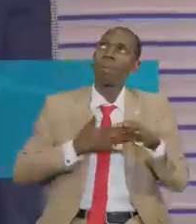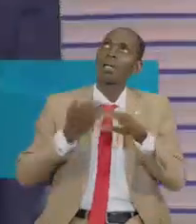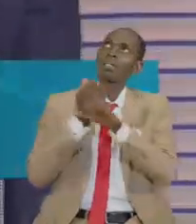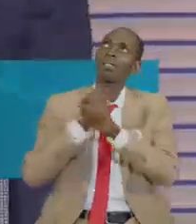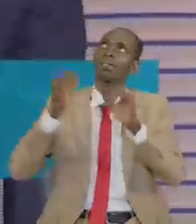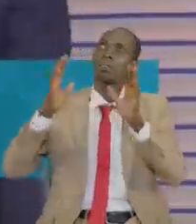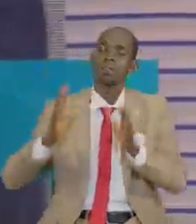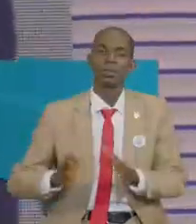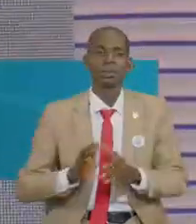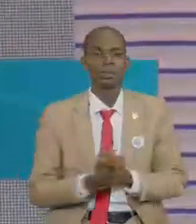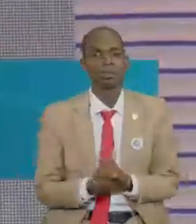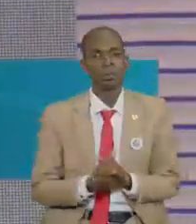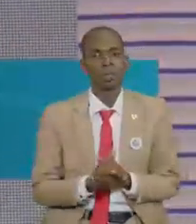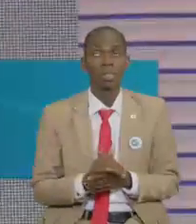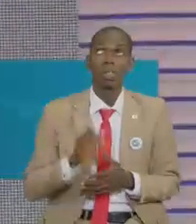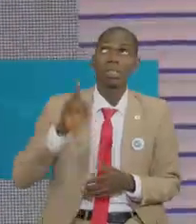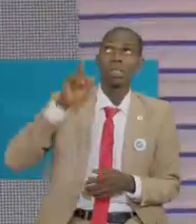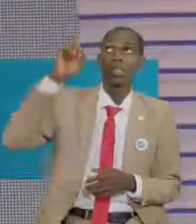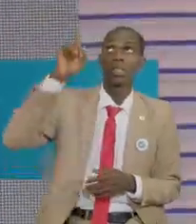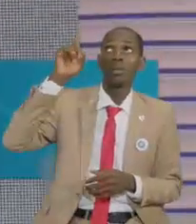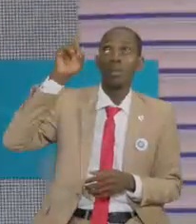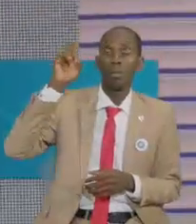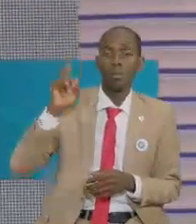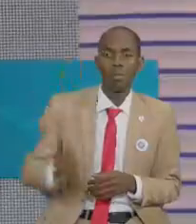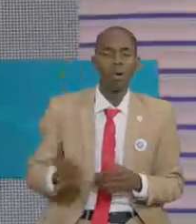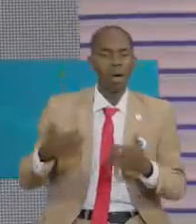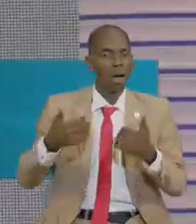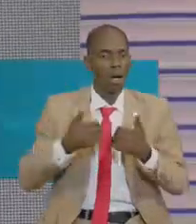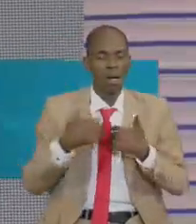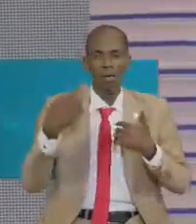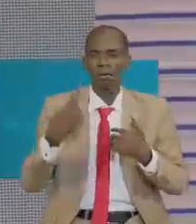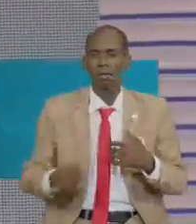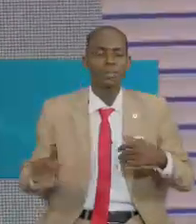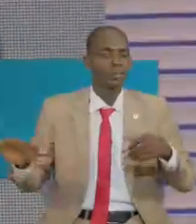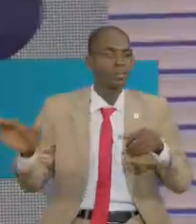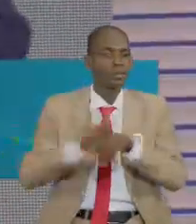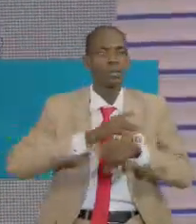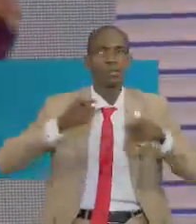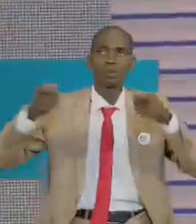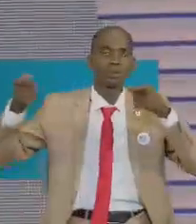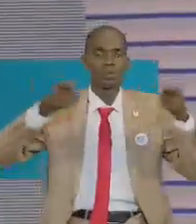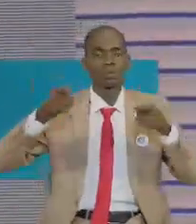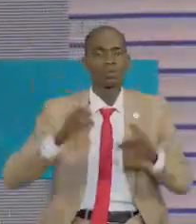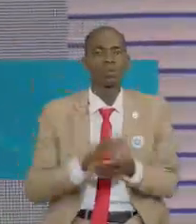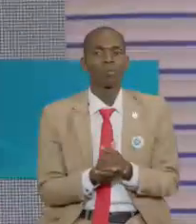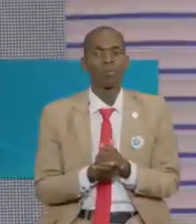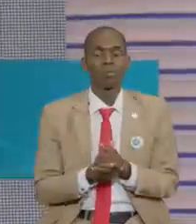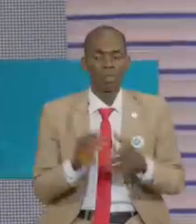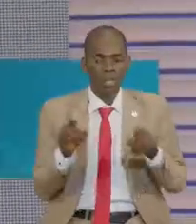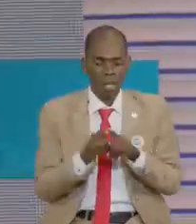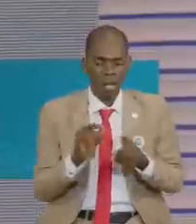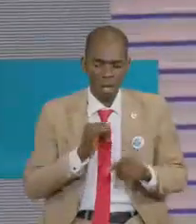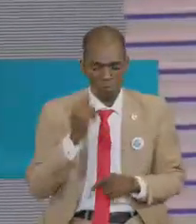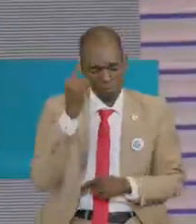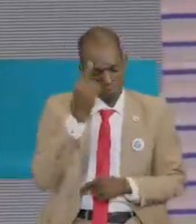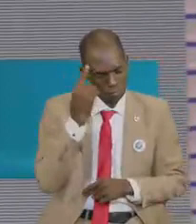He must have the supremacy. As I think about what I